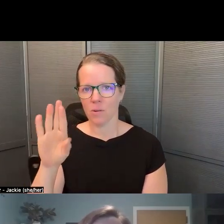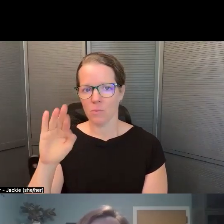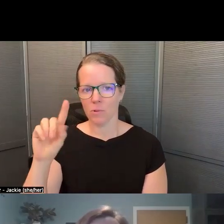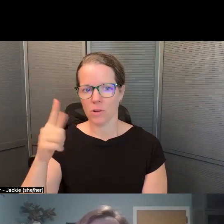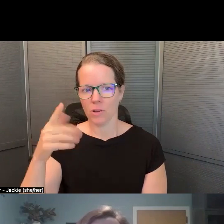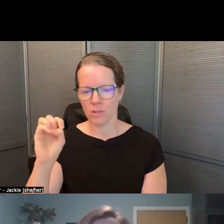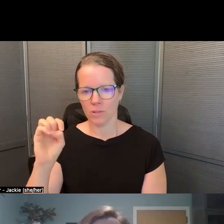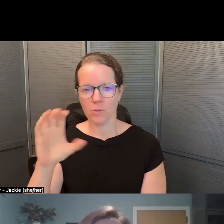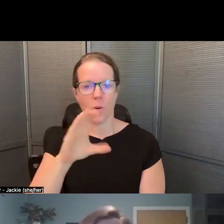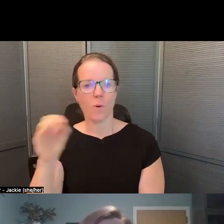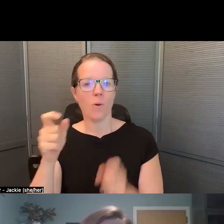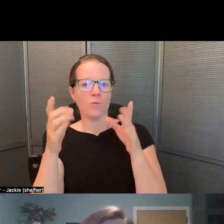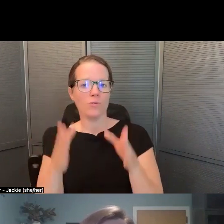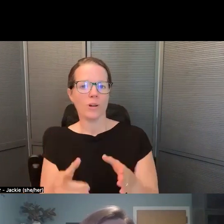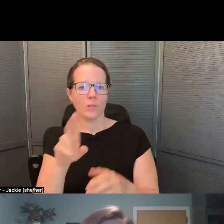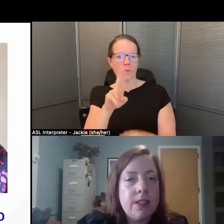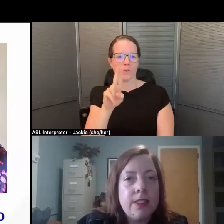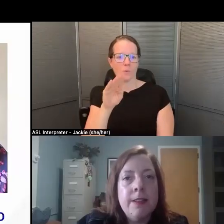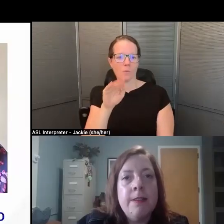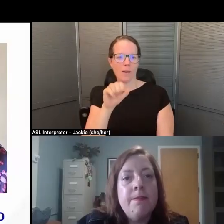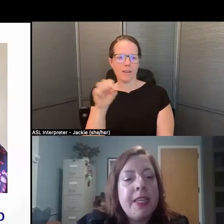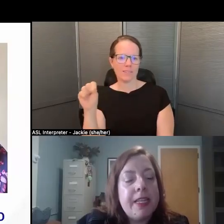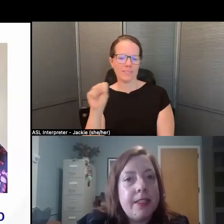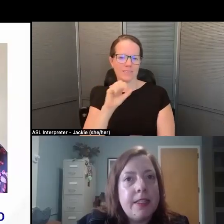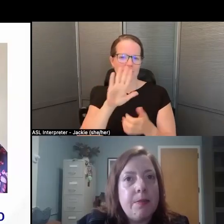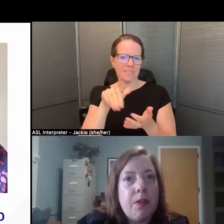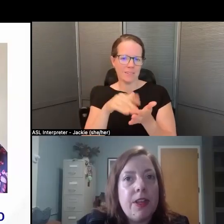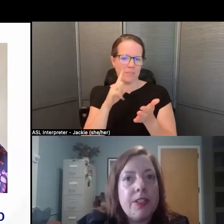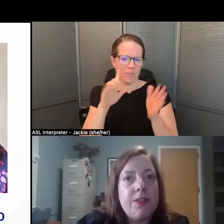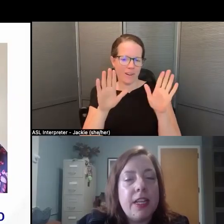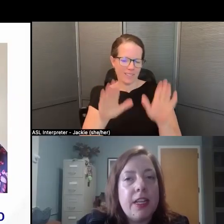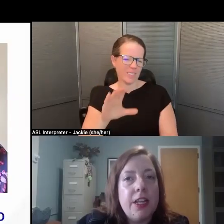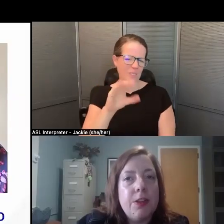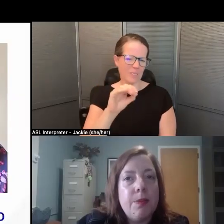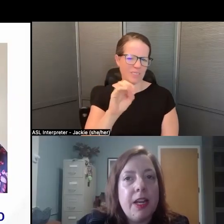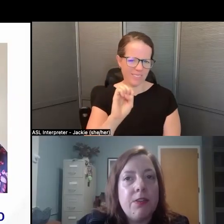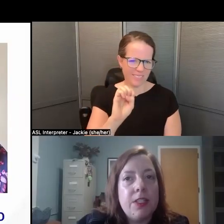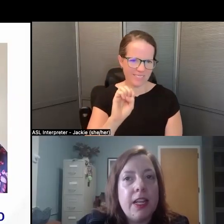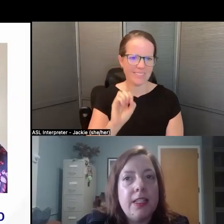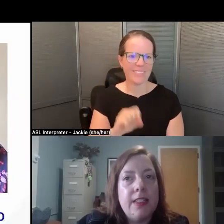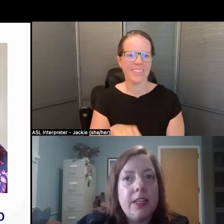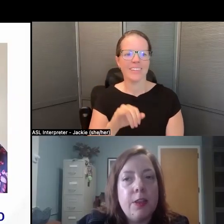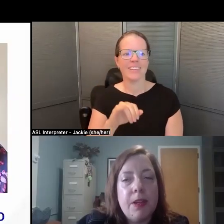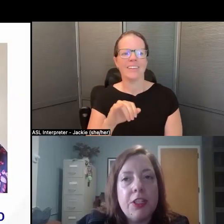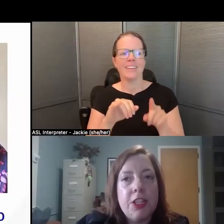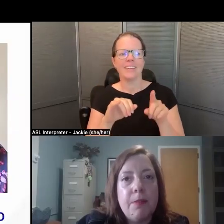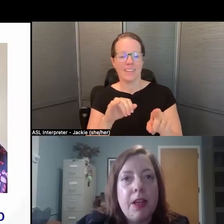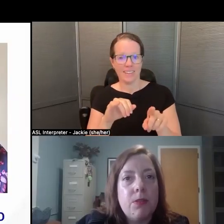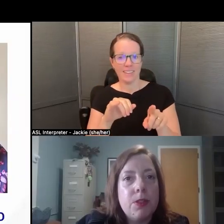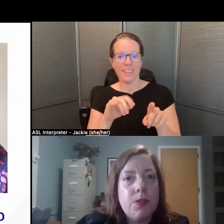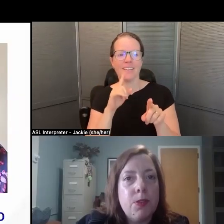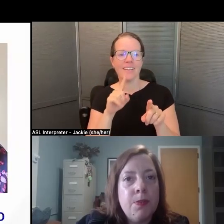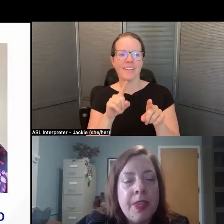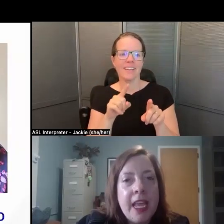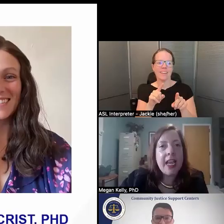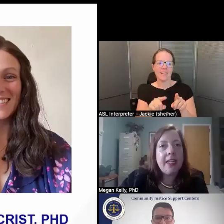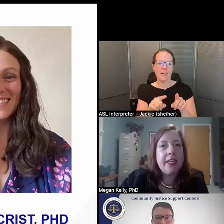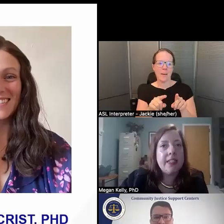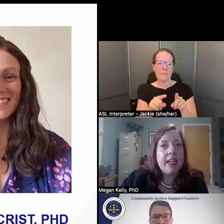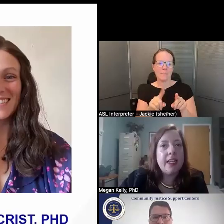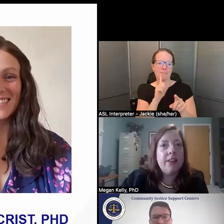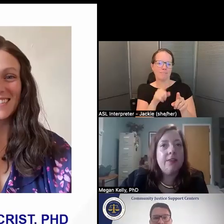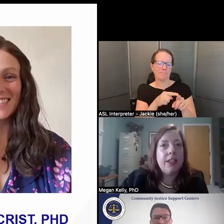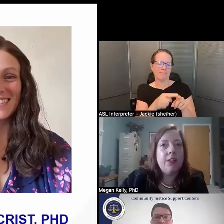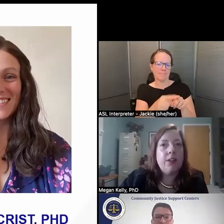Massachusetts Center of Excellence for Specialty Courts, assistant professor of psychiatry and behavioral sciences at UMass Chan Medical School, and